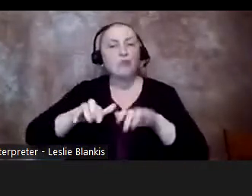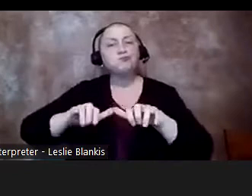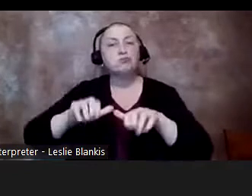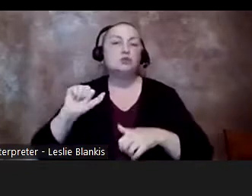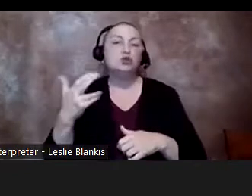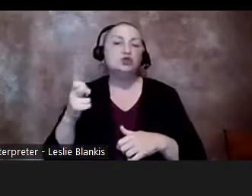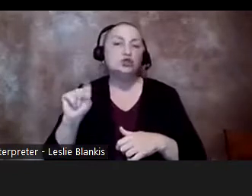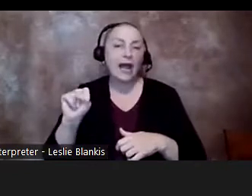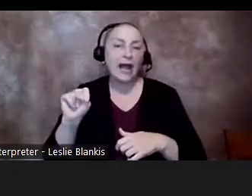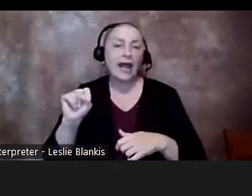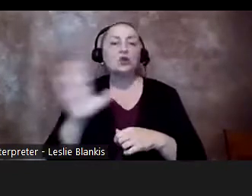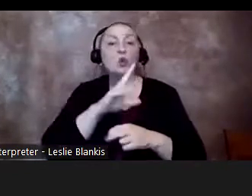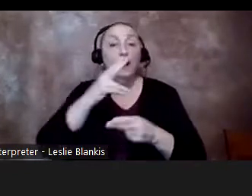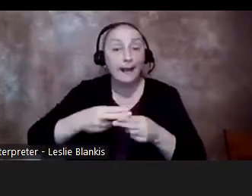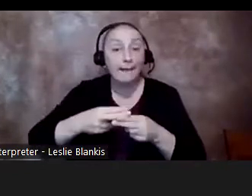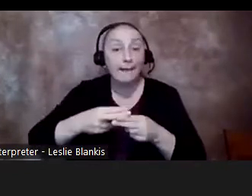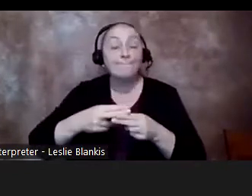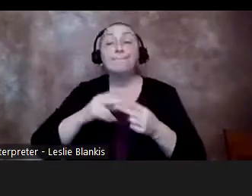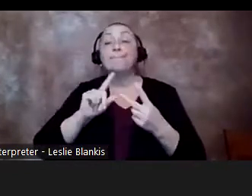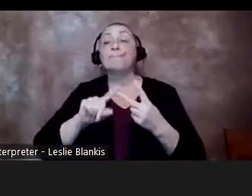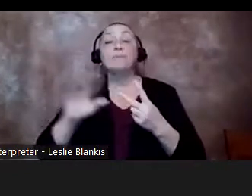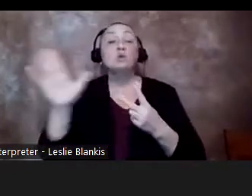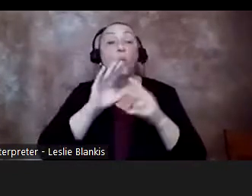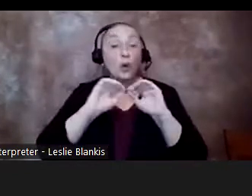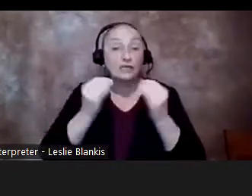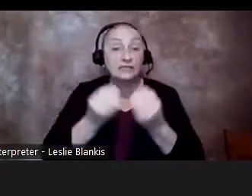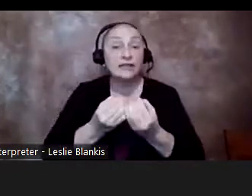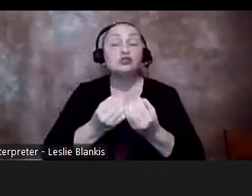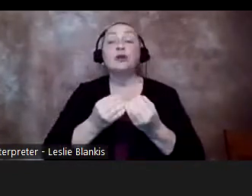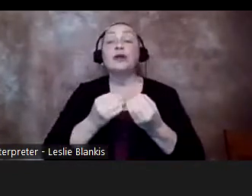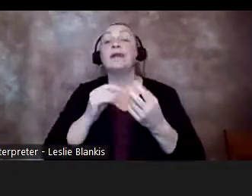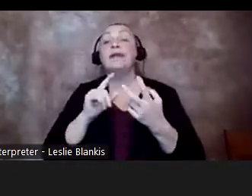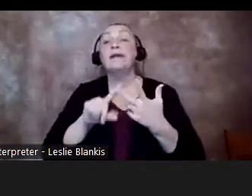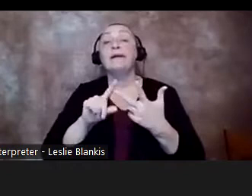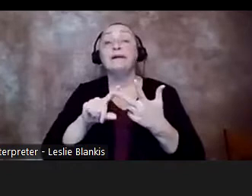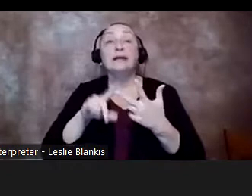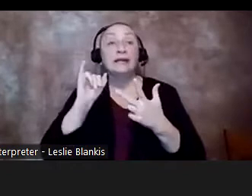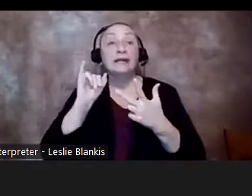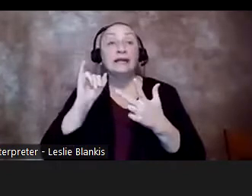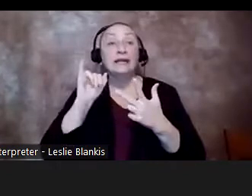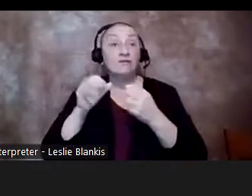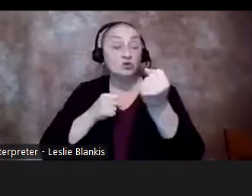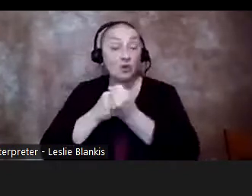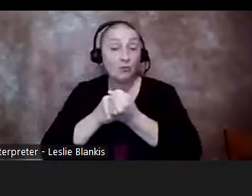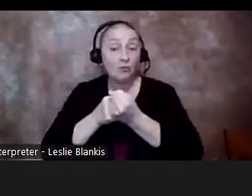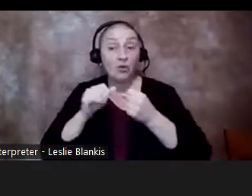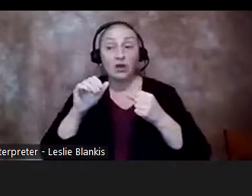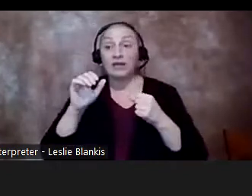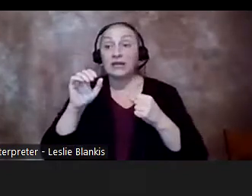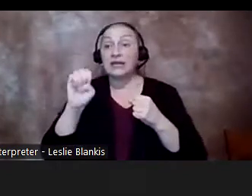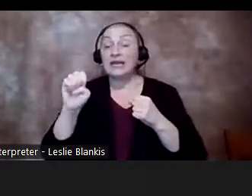your name, your organization, if you support an ESF or emergency support